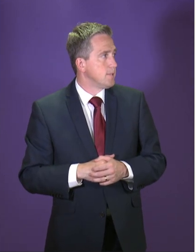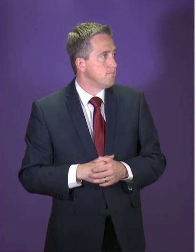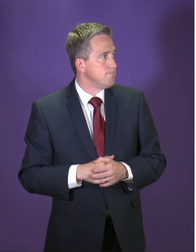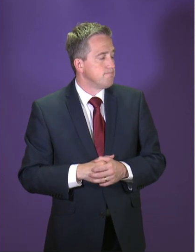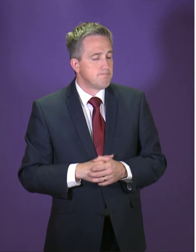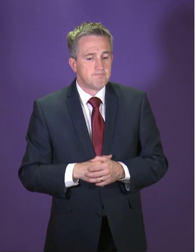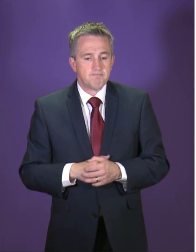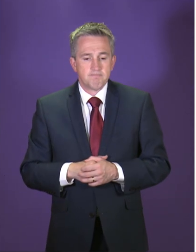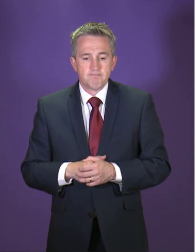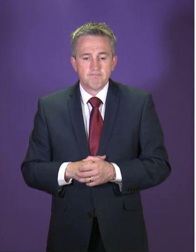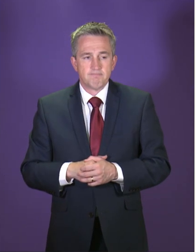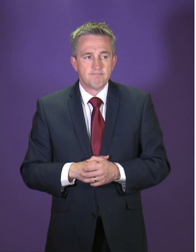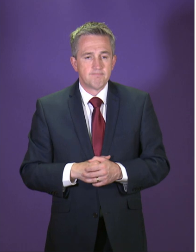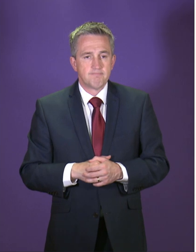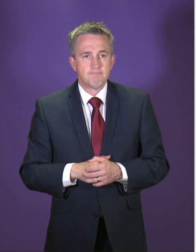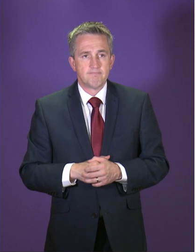project.